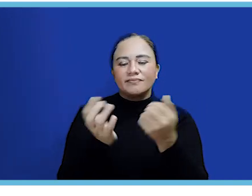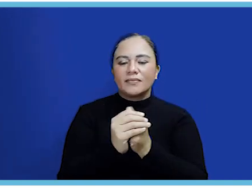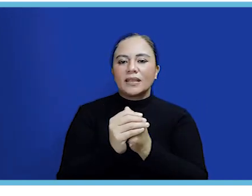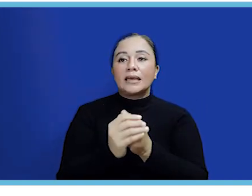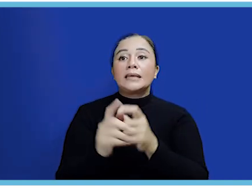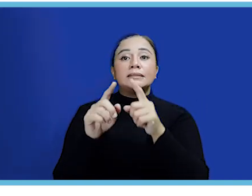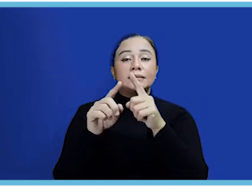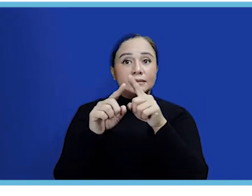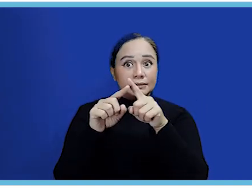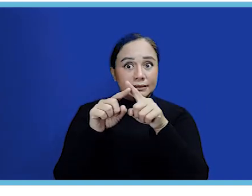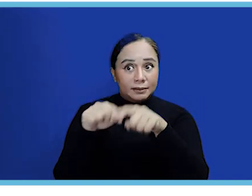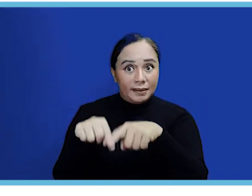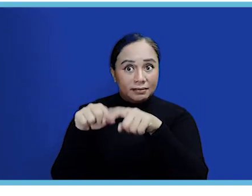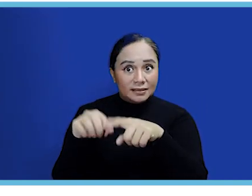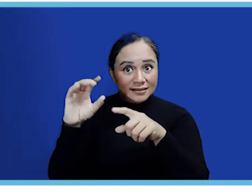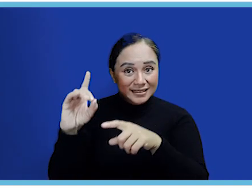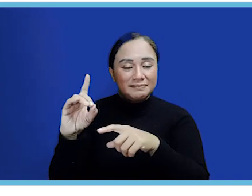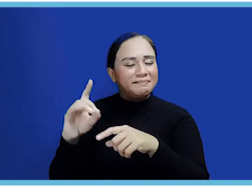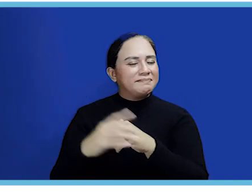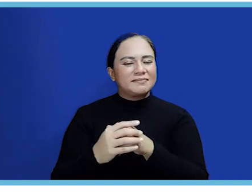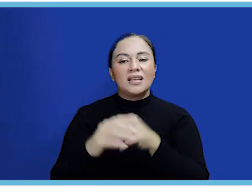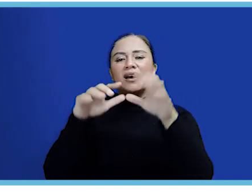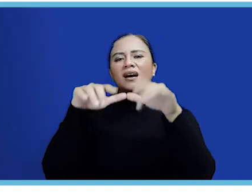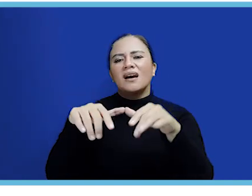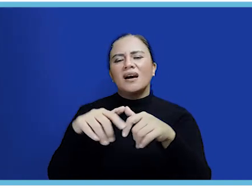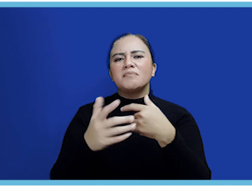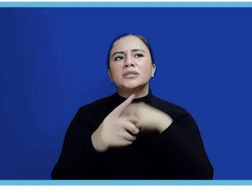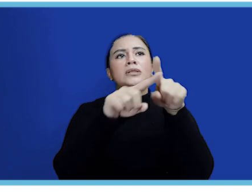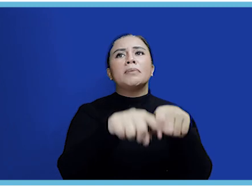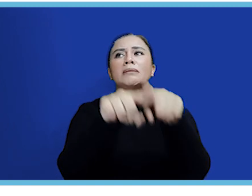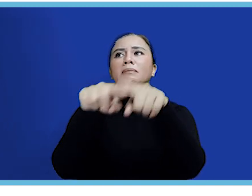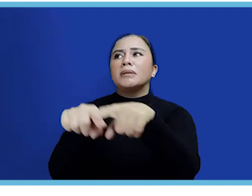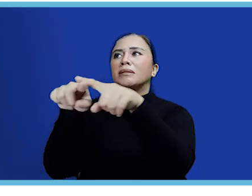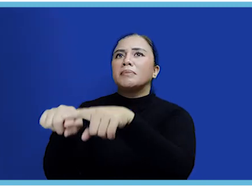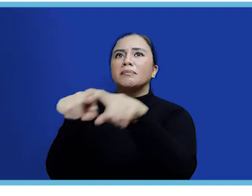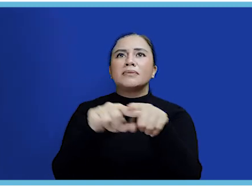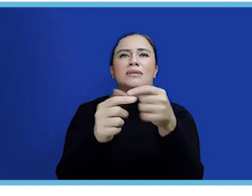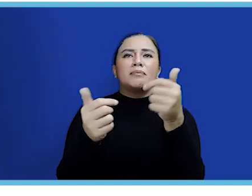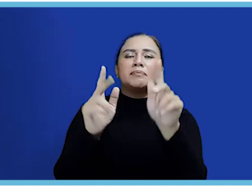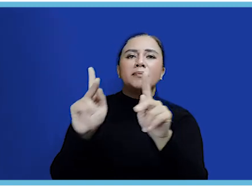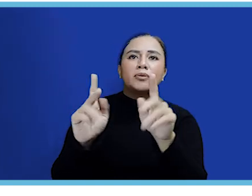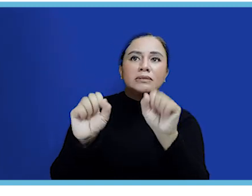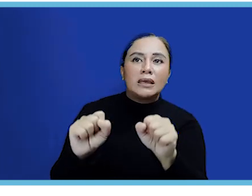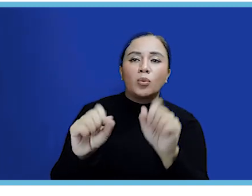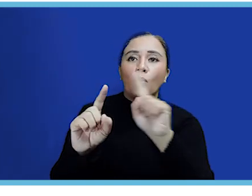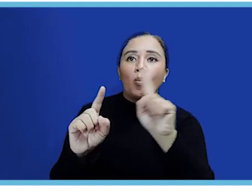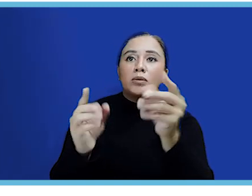D. Dependence. People with disabilities will have to rely on what people can and want to